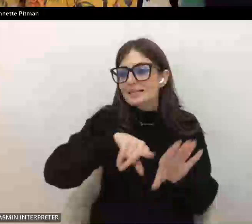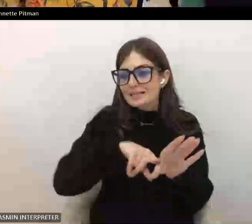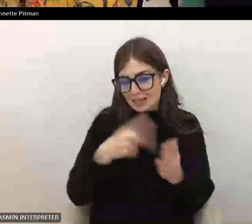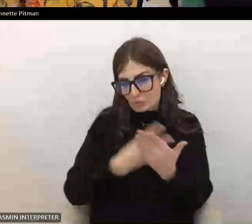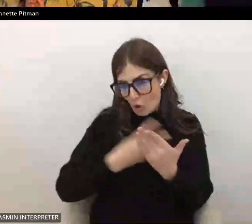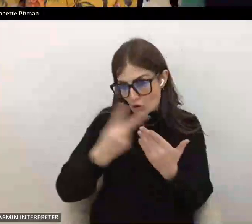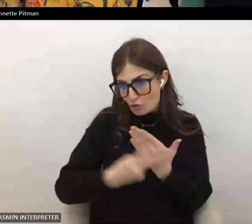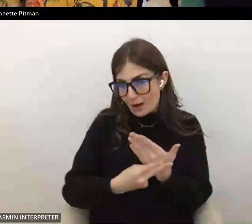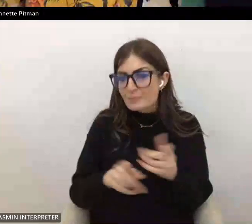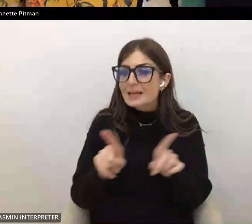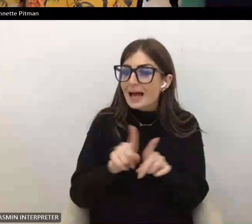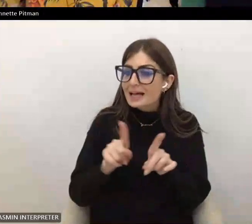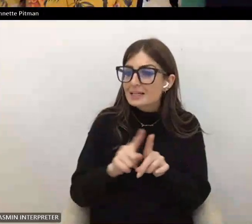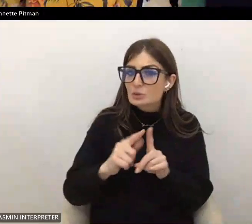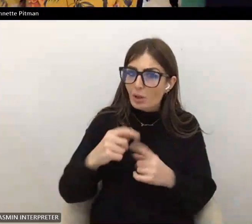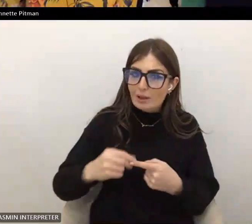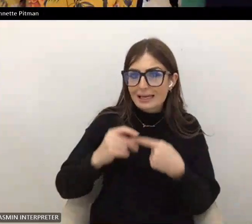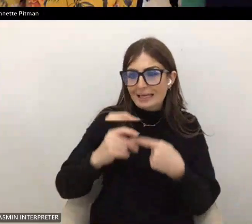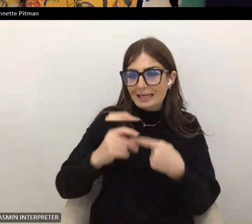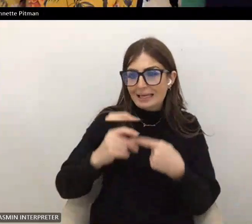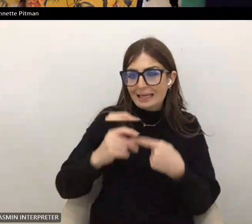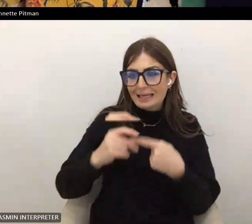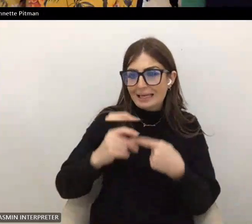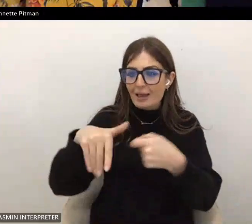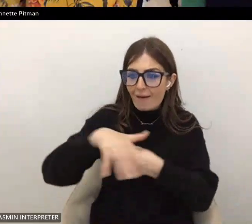well as the key priority area